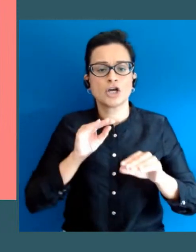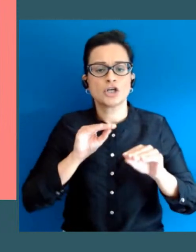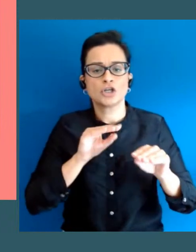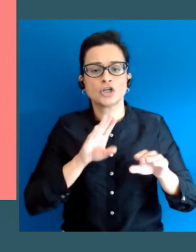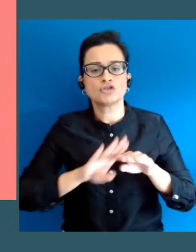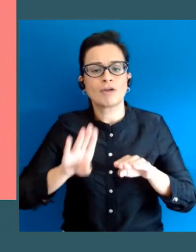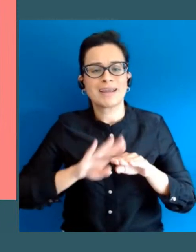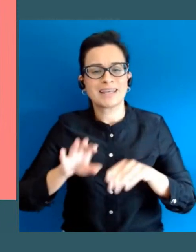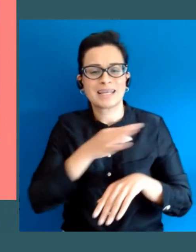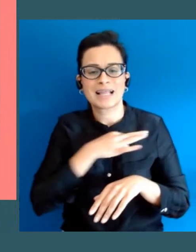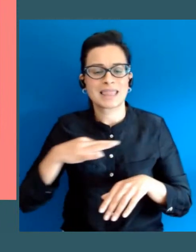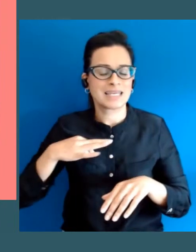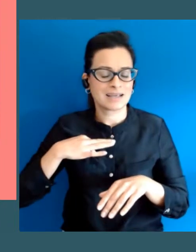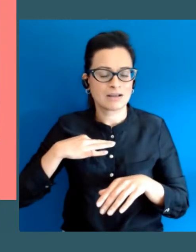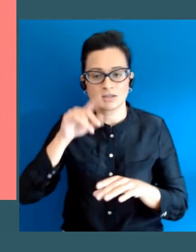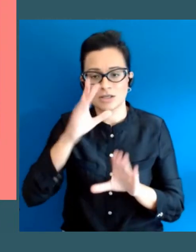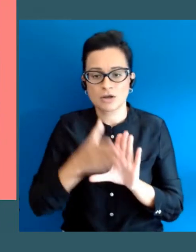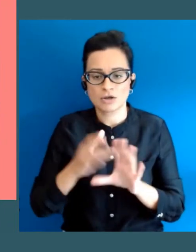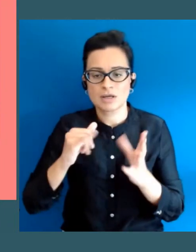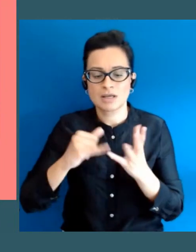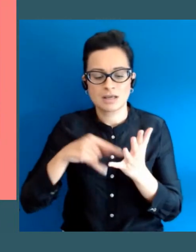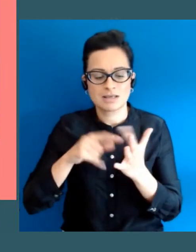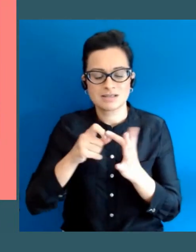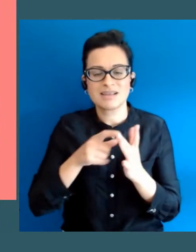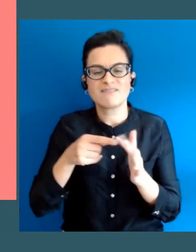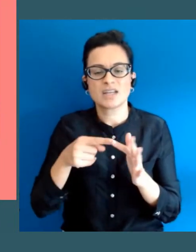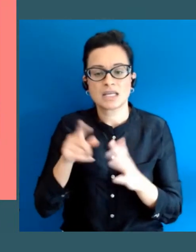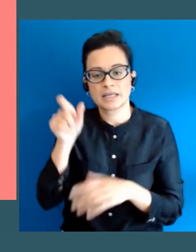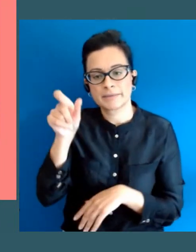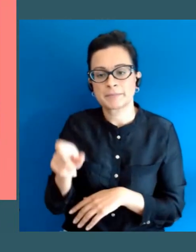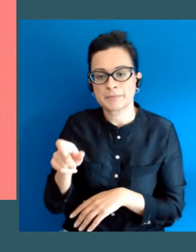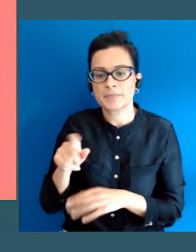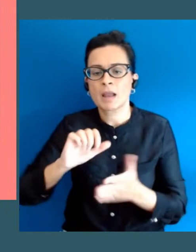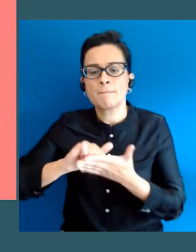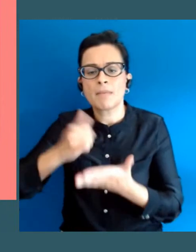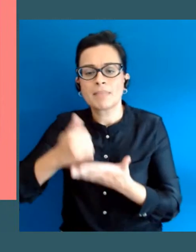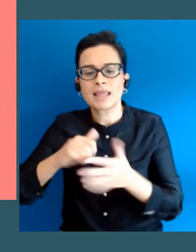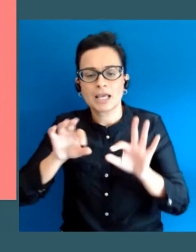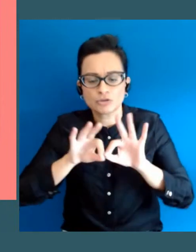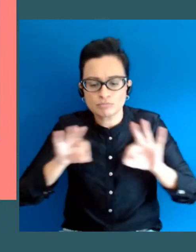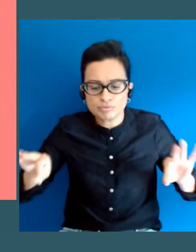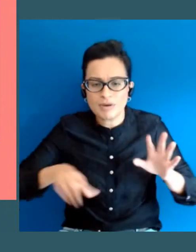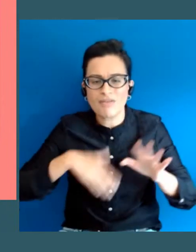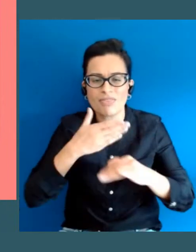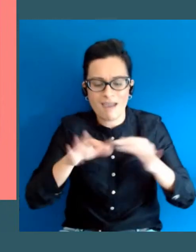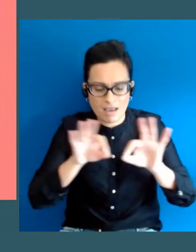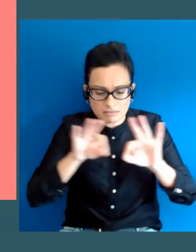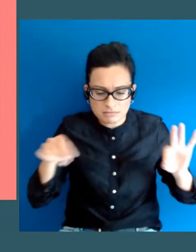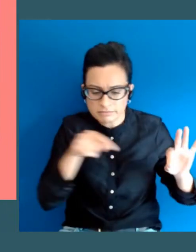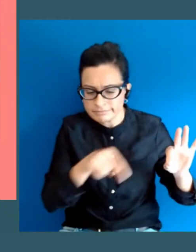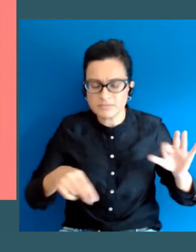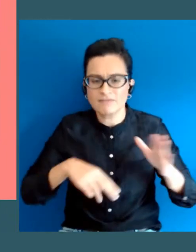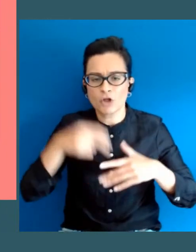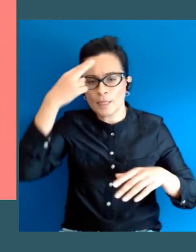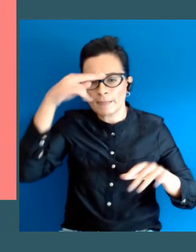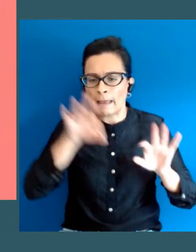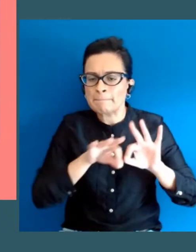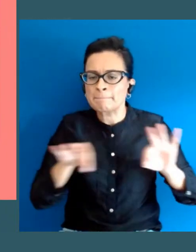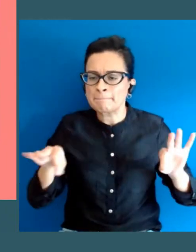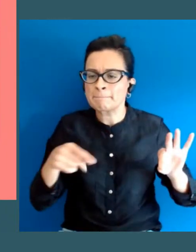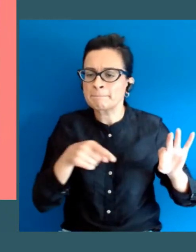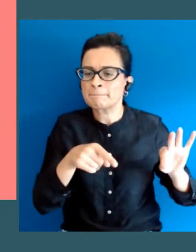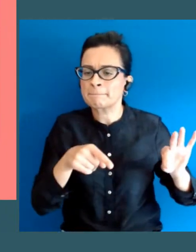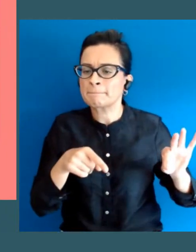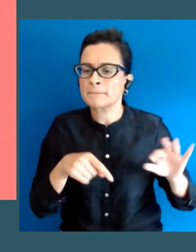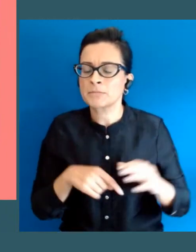Stephanie Vricken-Ross. You can see the publication is at the bottom here. And basically the whole idea of this